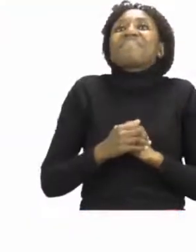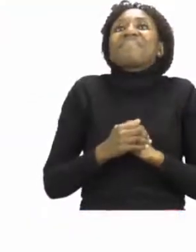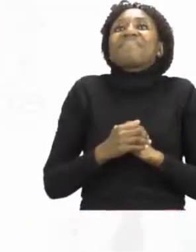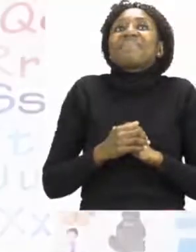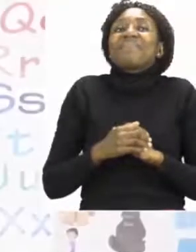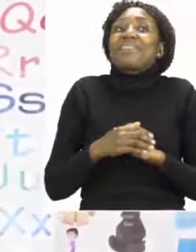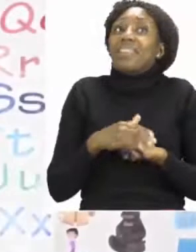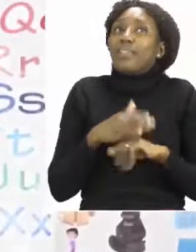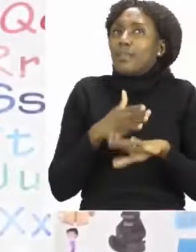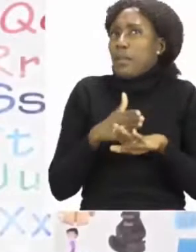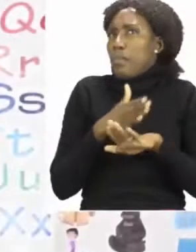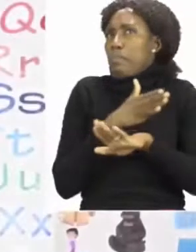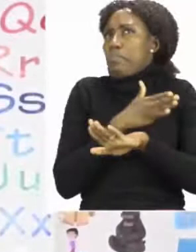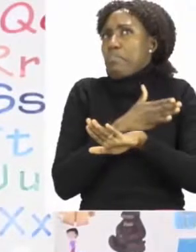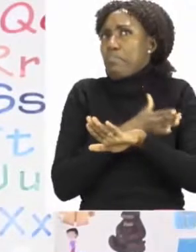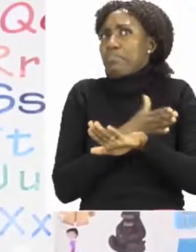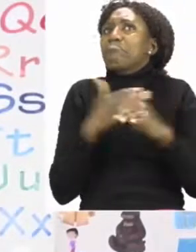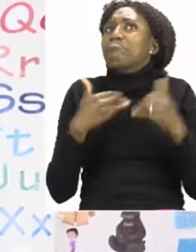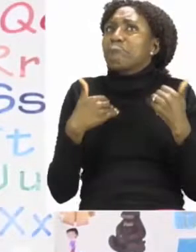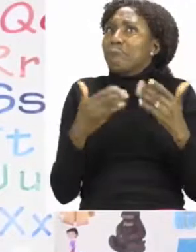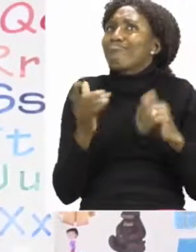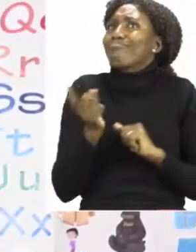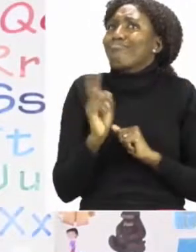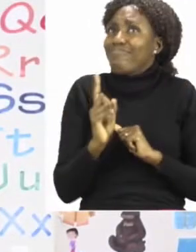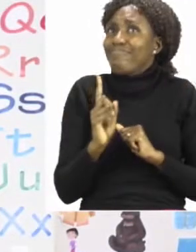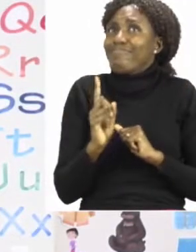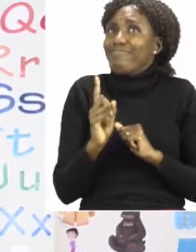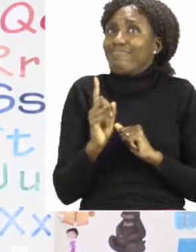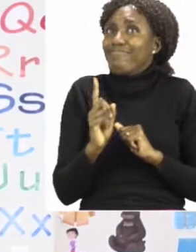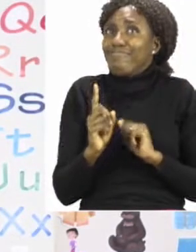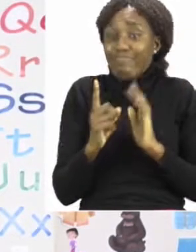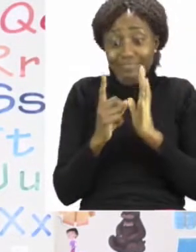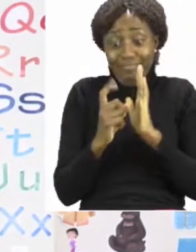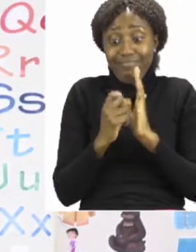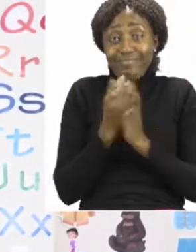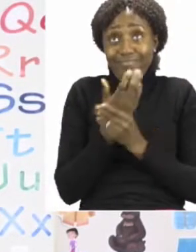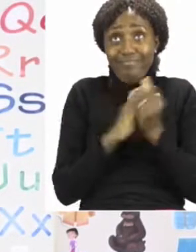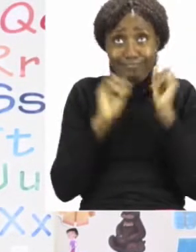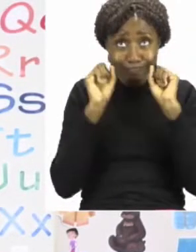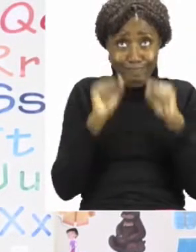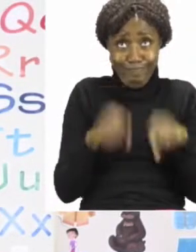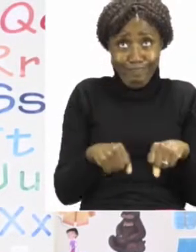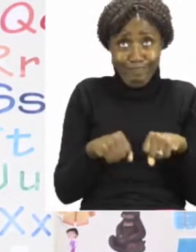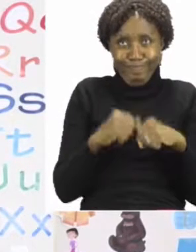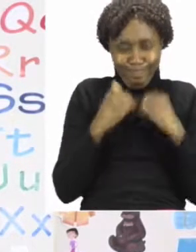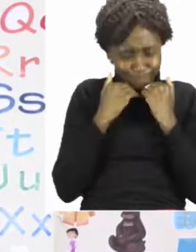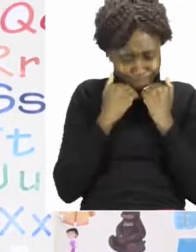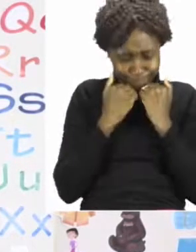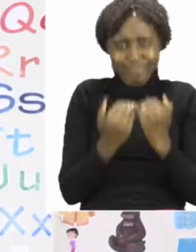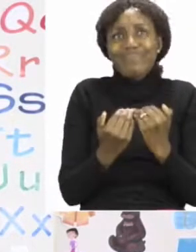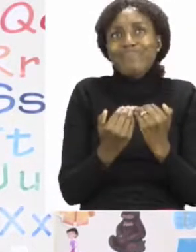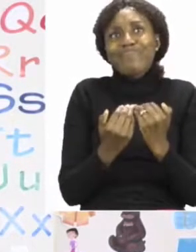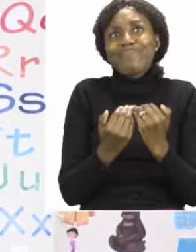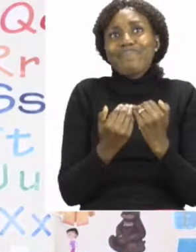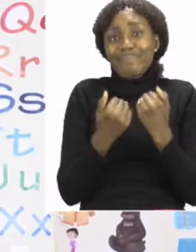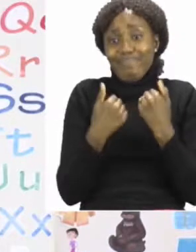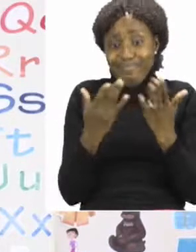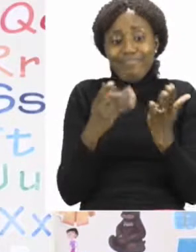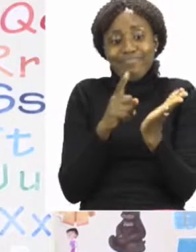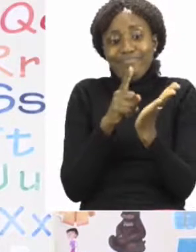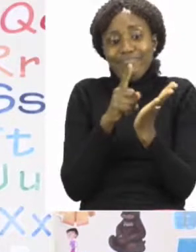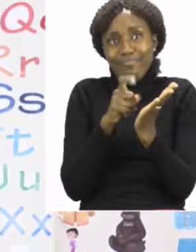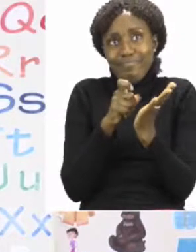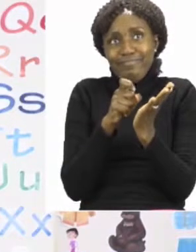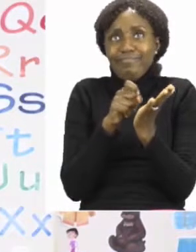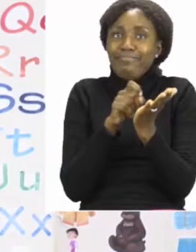animals. And before we get into any lessons, boys and girls, we know that we need to sanitize. So let us take